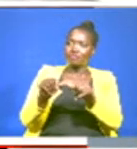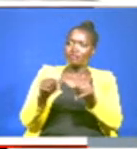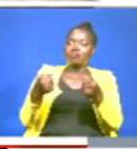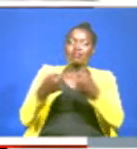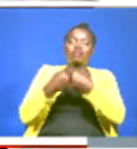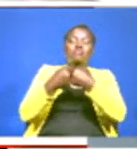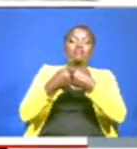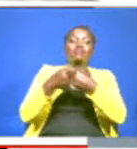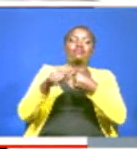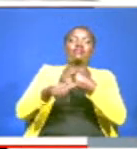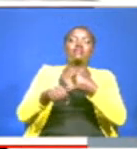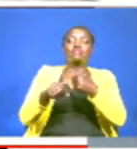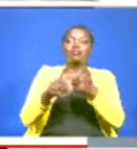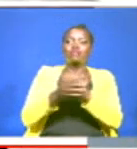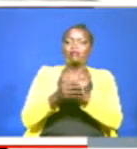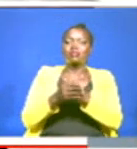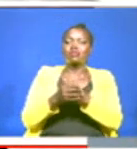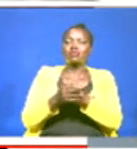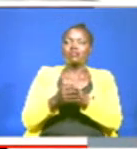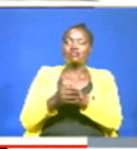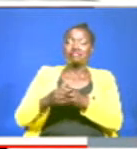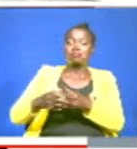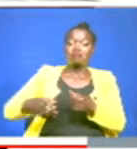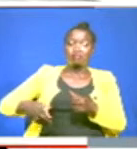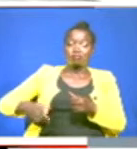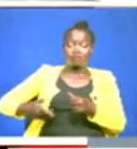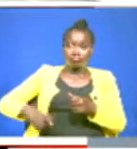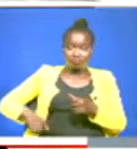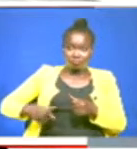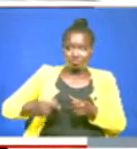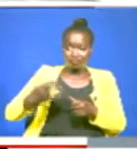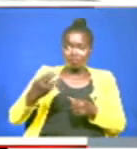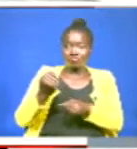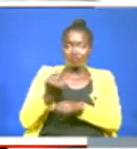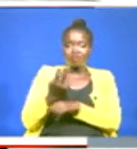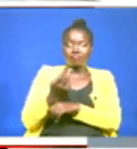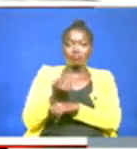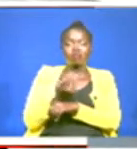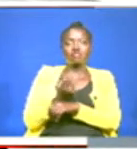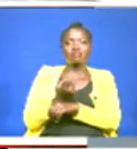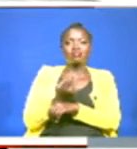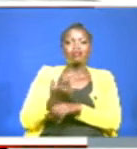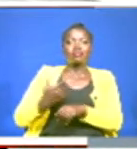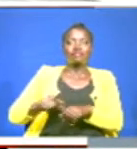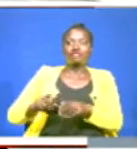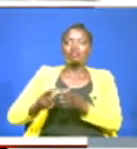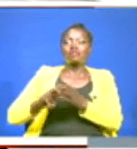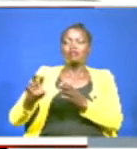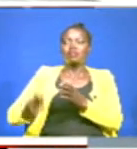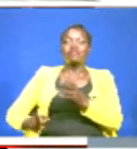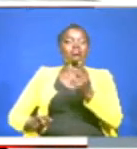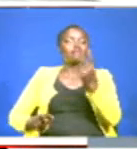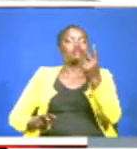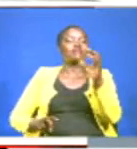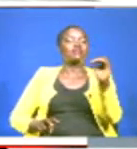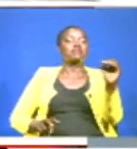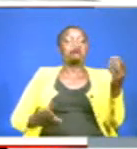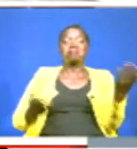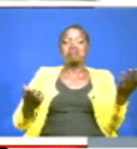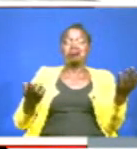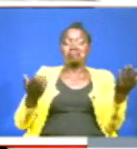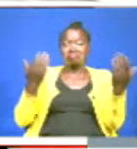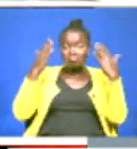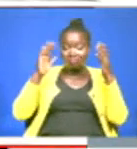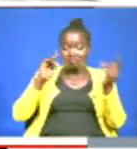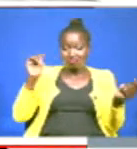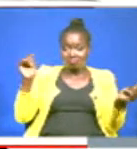today, Brentford versus Liverpool, and by the 42nd minute, Liverpool were down 2-0. So I don't know if they will change